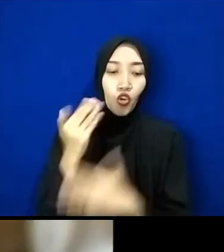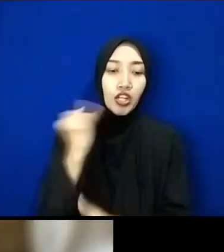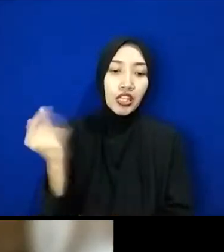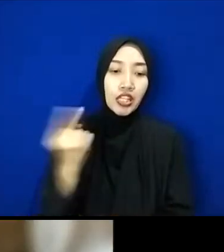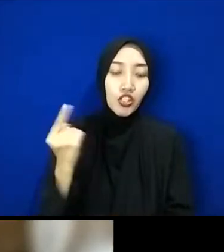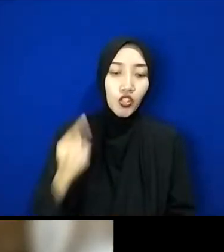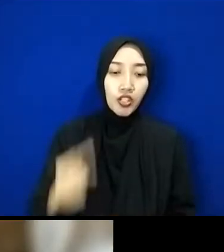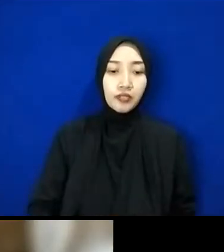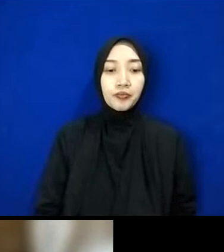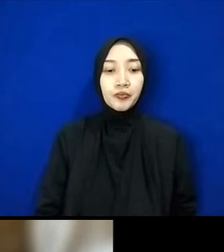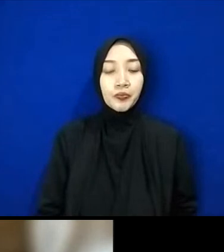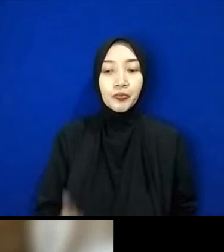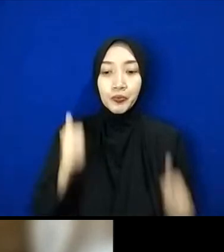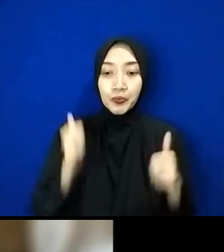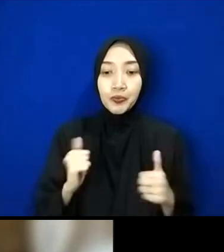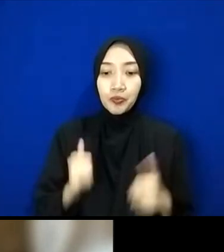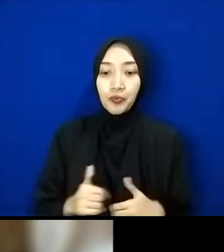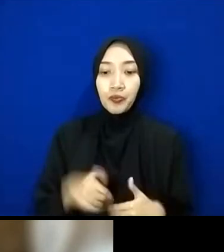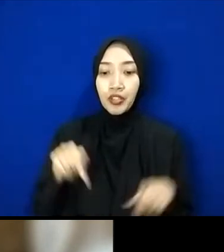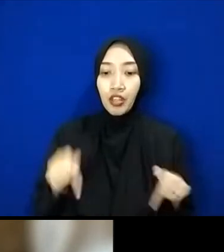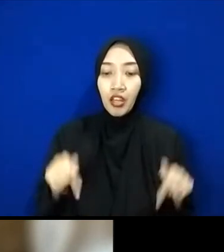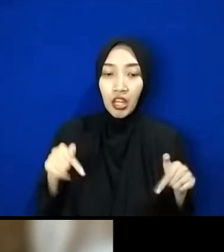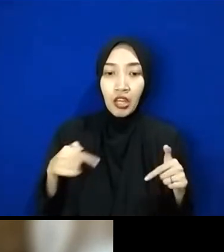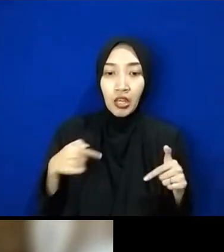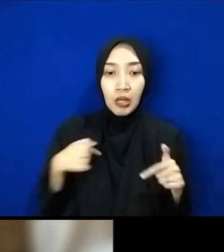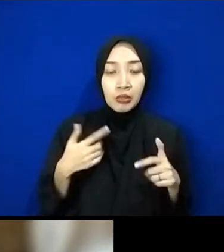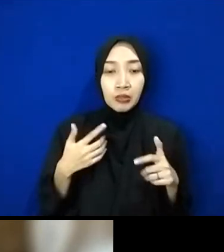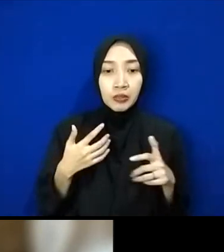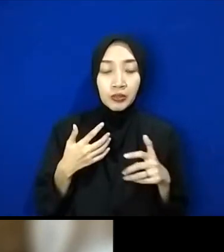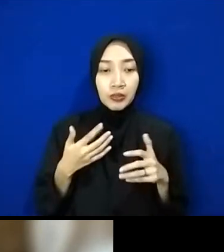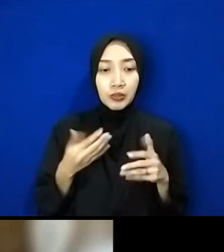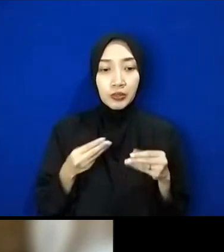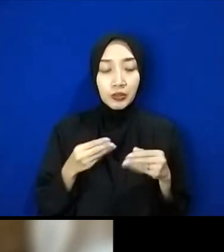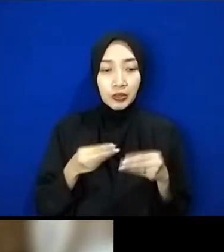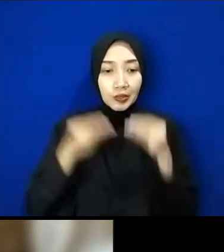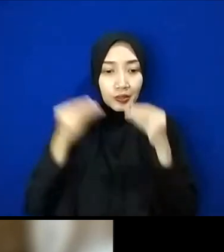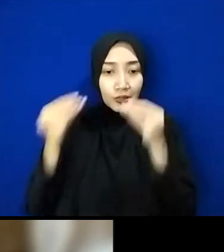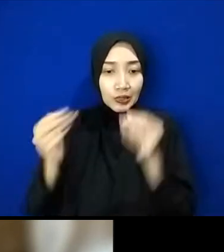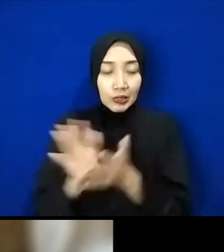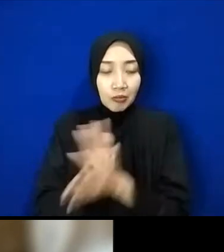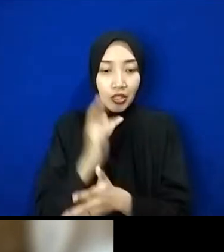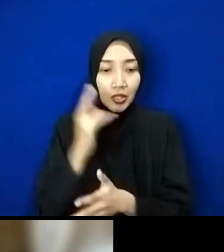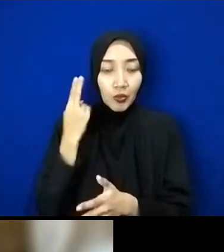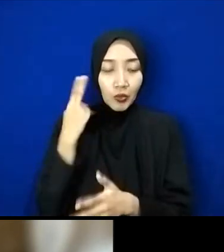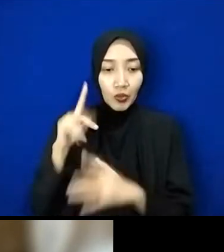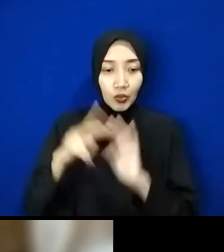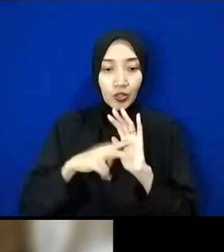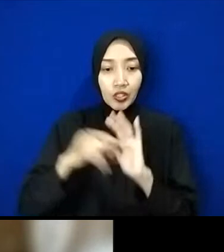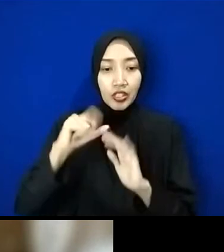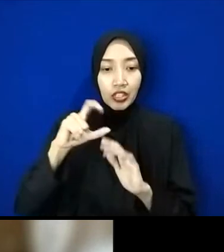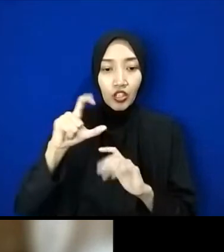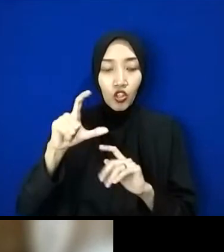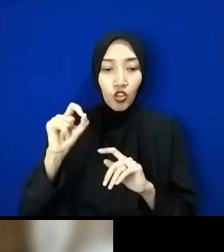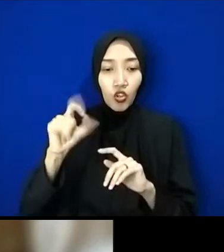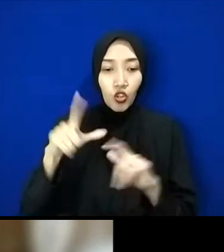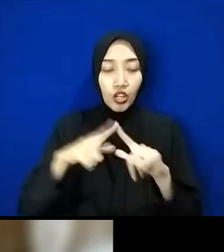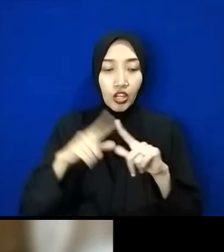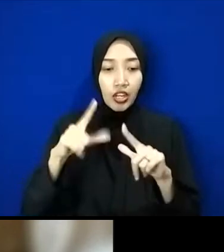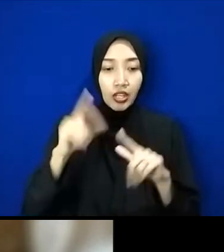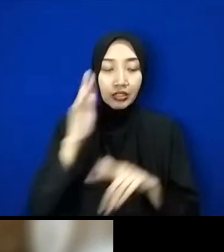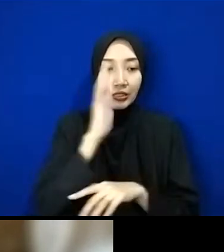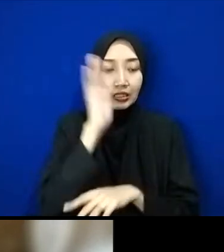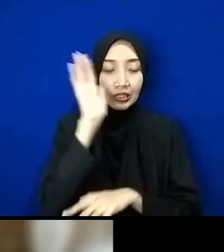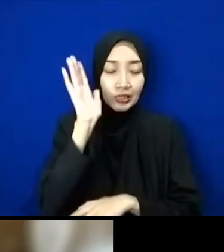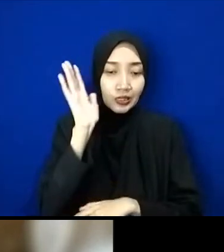now I give your chance to present it what you have right,